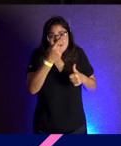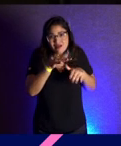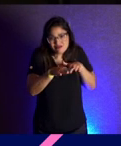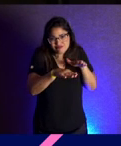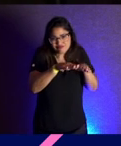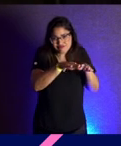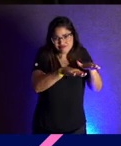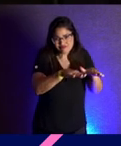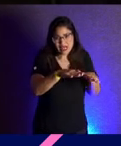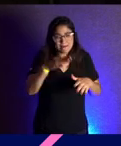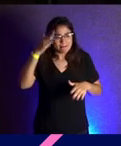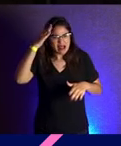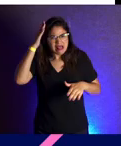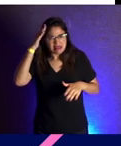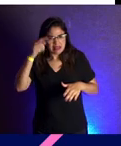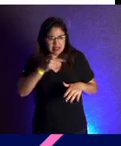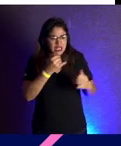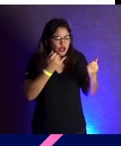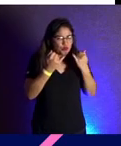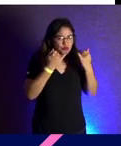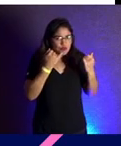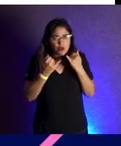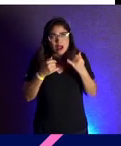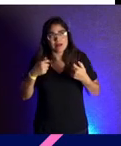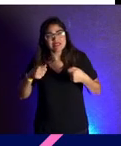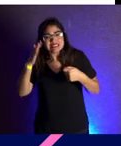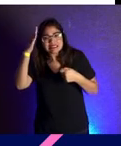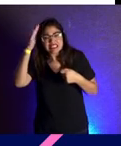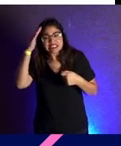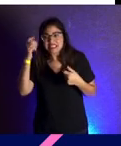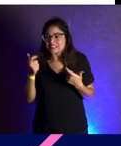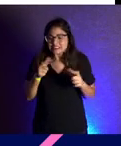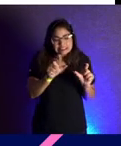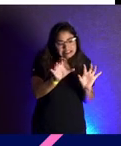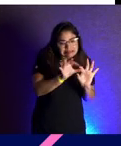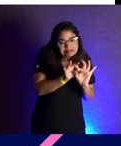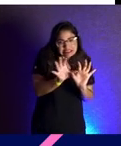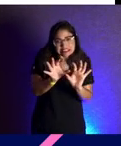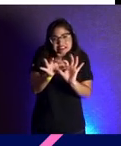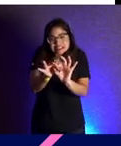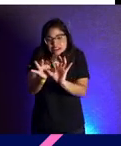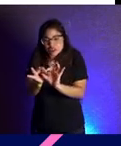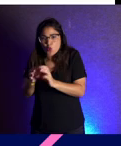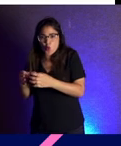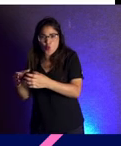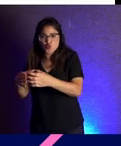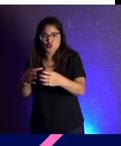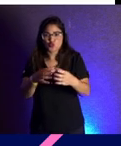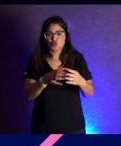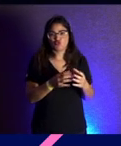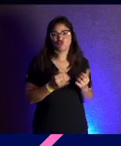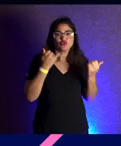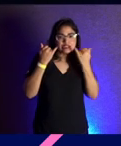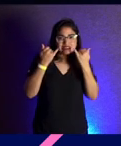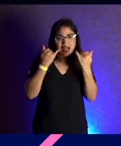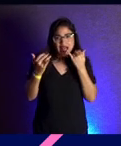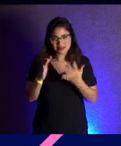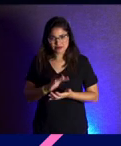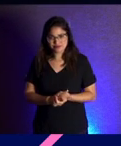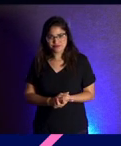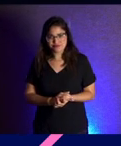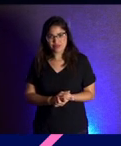says to the whole thing. So don't stop when you get one data set. It's close. You get a data set. And